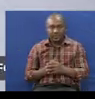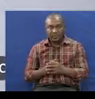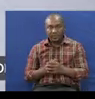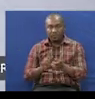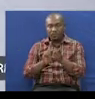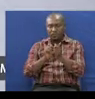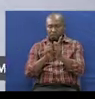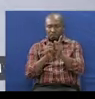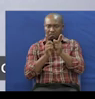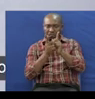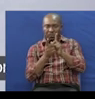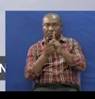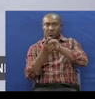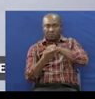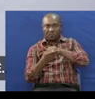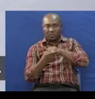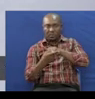When the Earth rotates